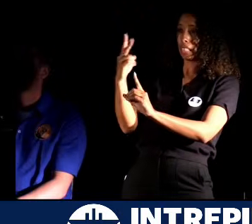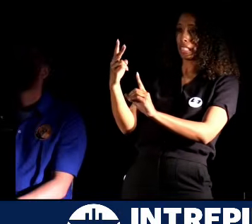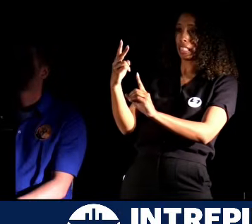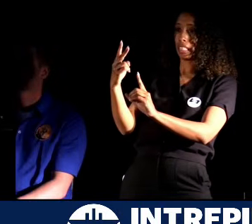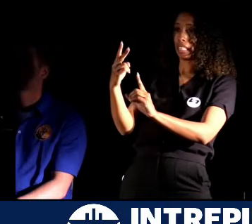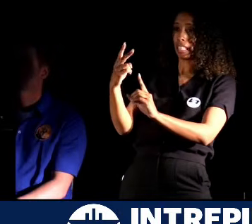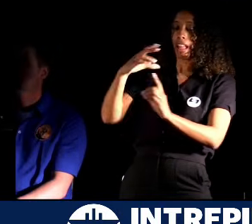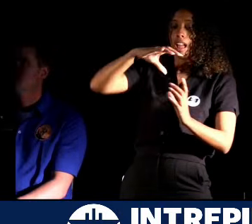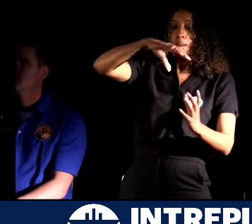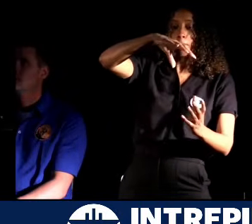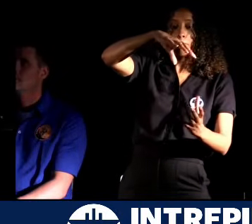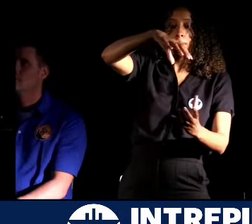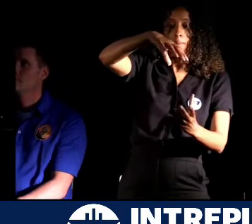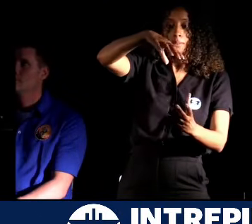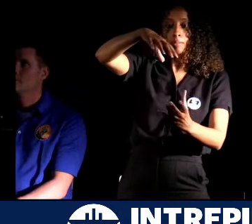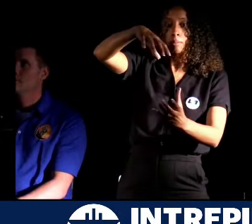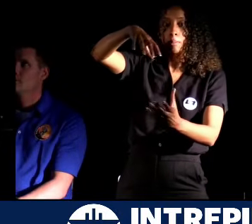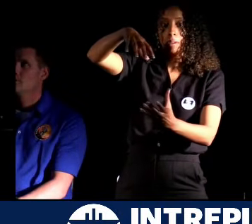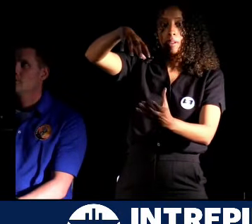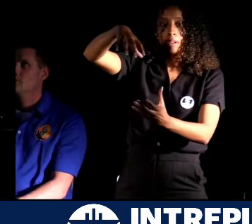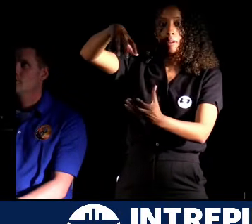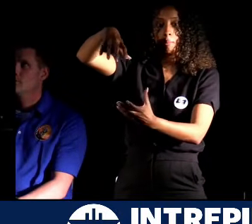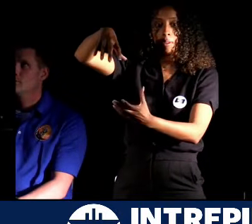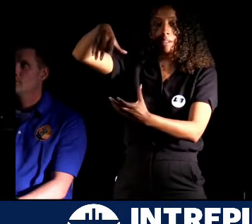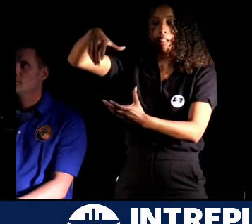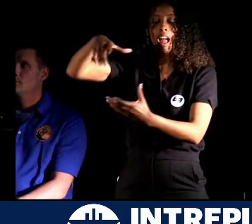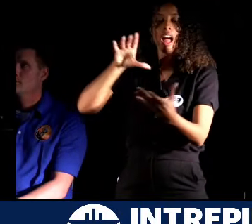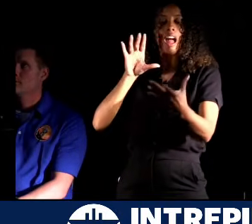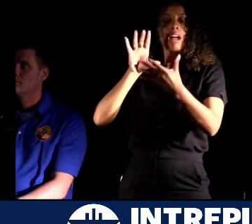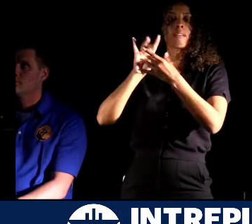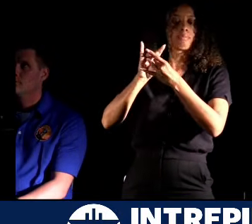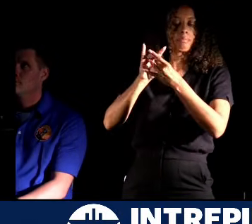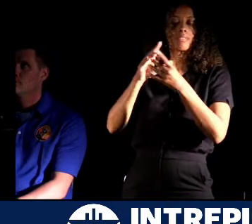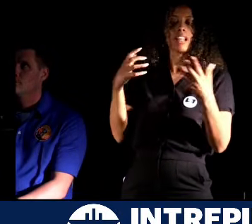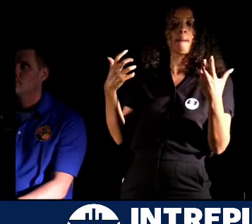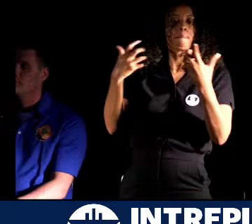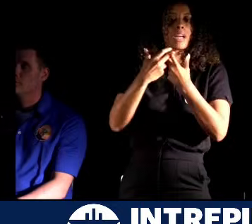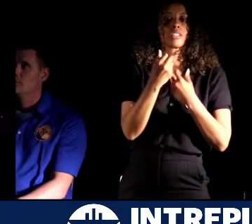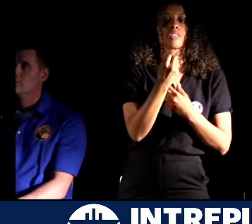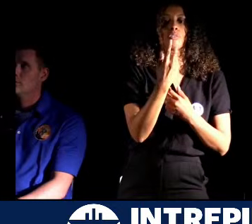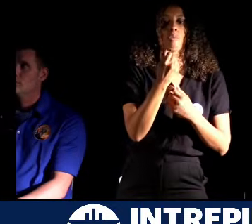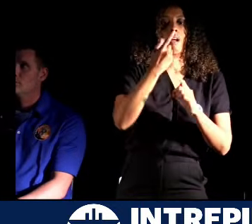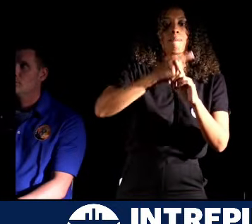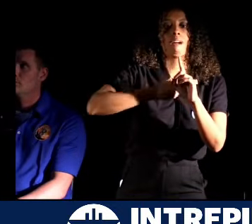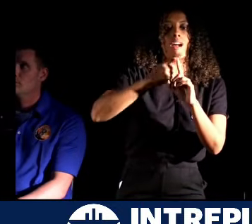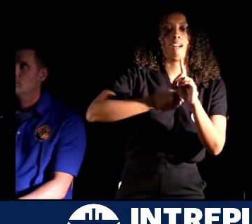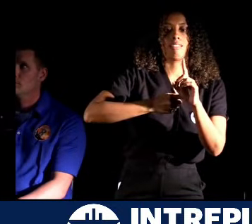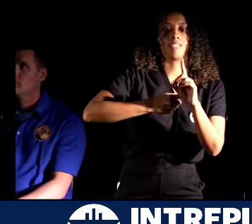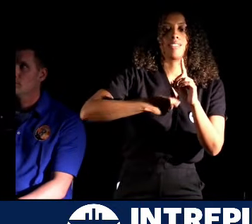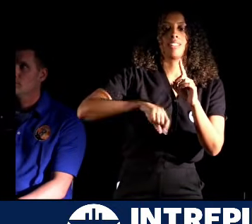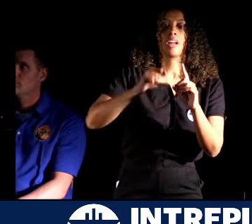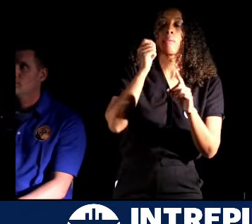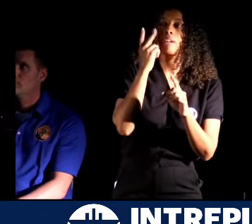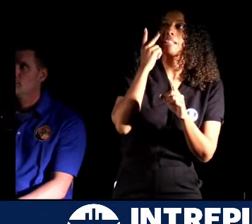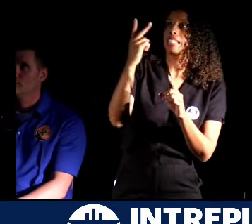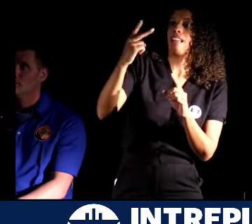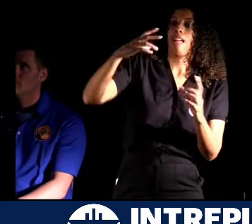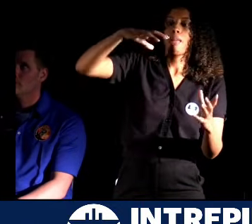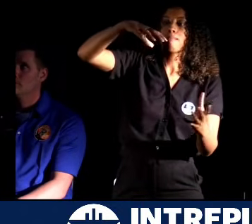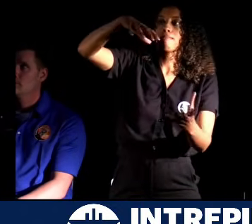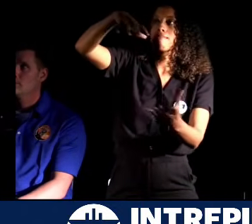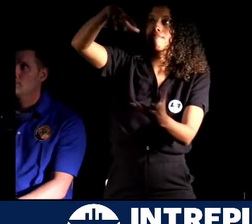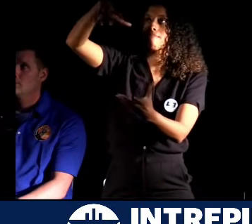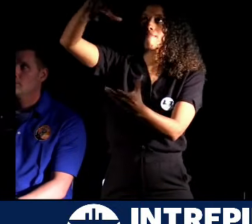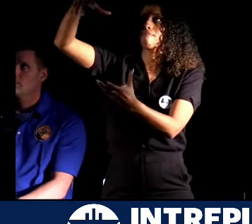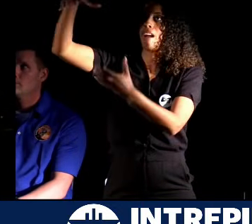of those constellations. It basically, we don't see this constellation on the sky, and that's why there are 12 of them. It has